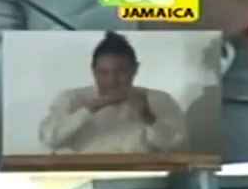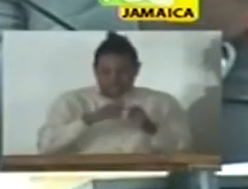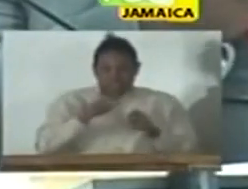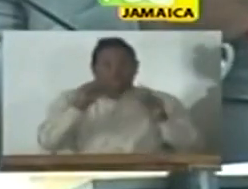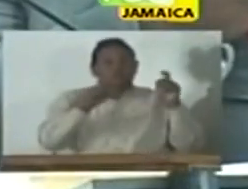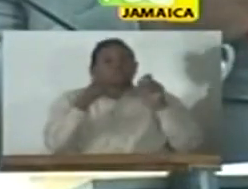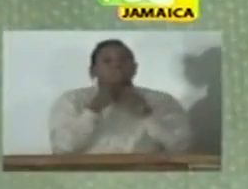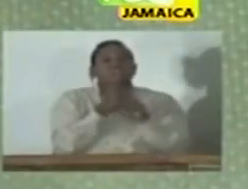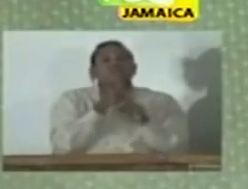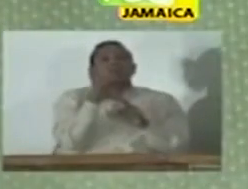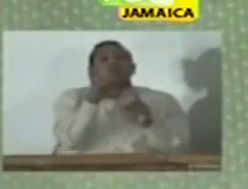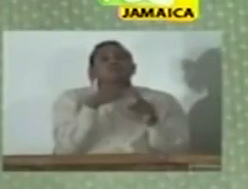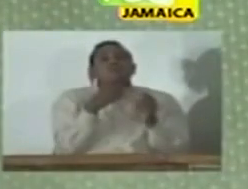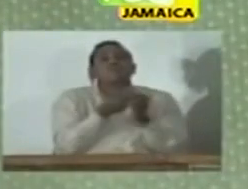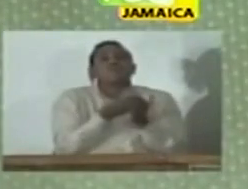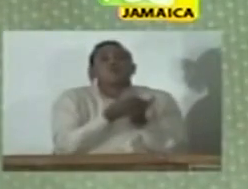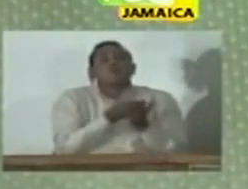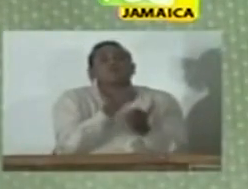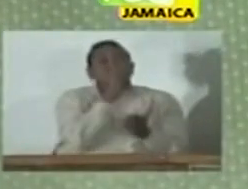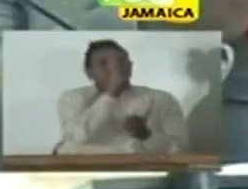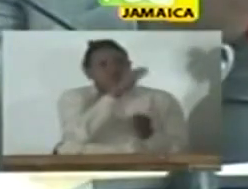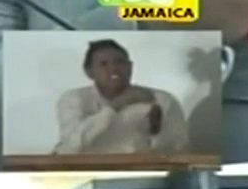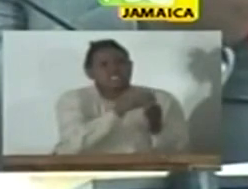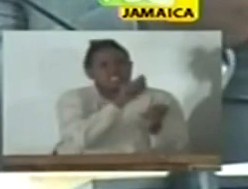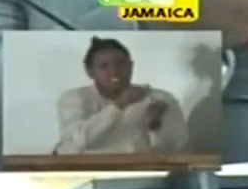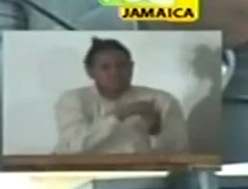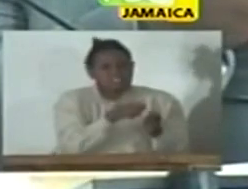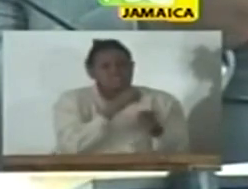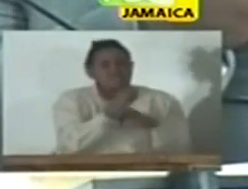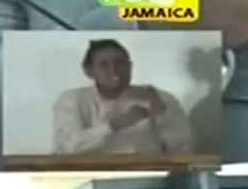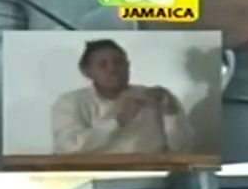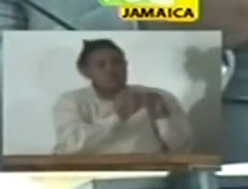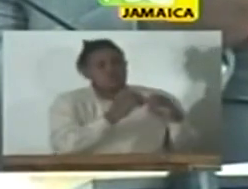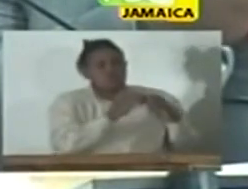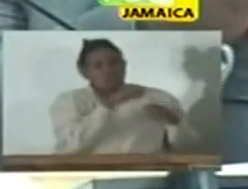about funds going to a particular institution. Beyond that,